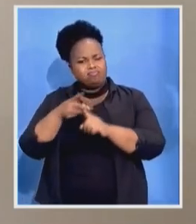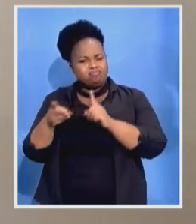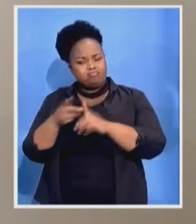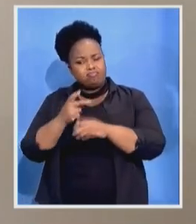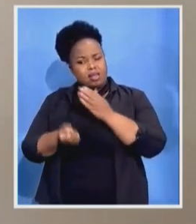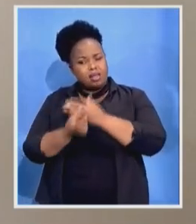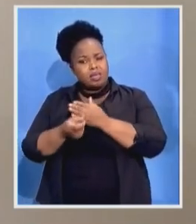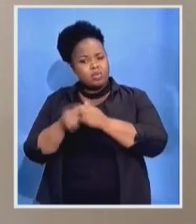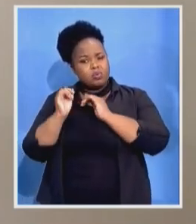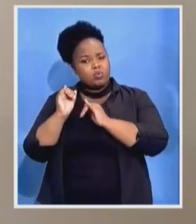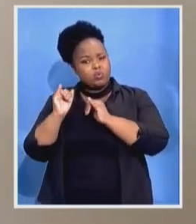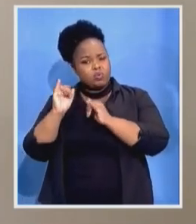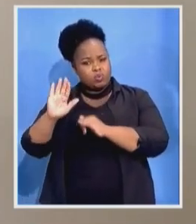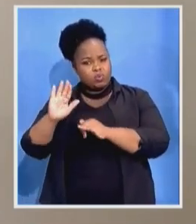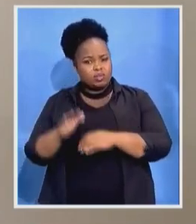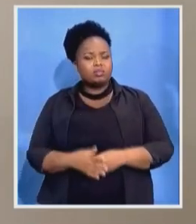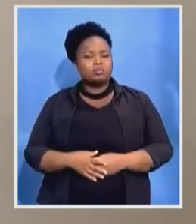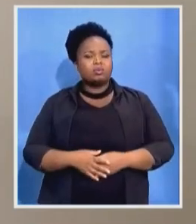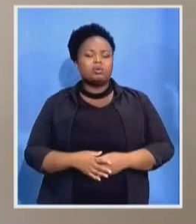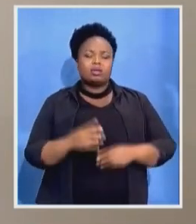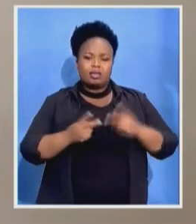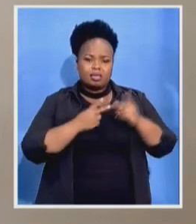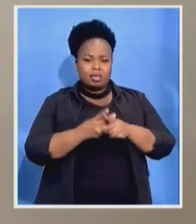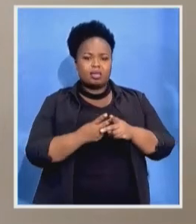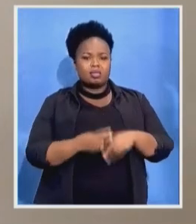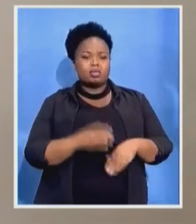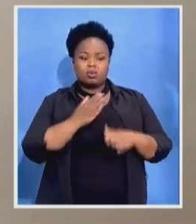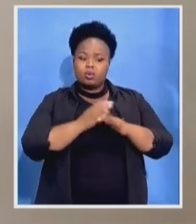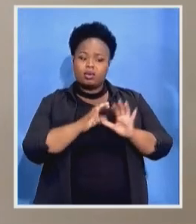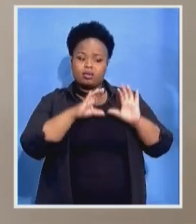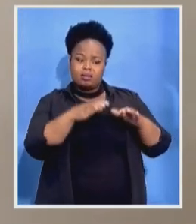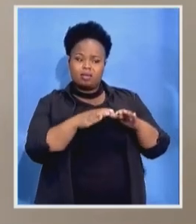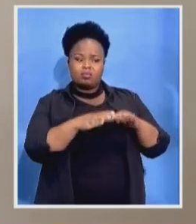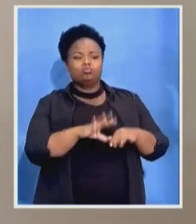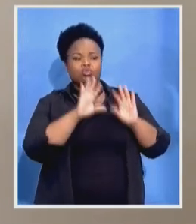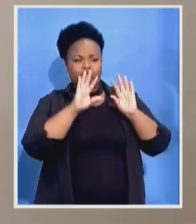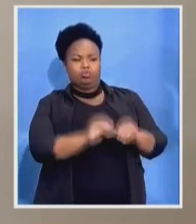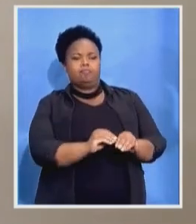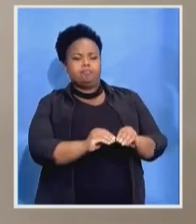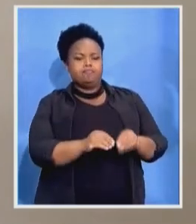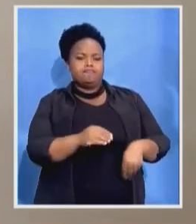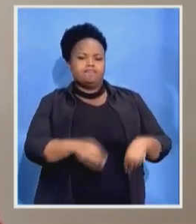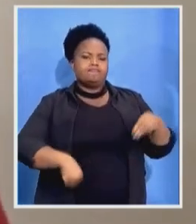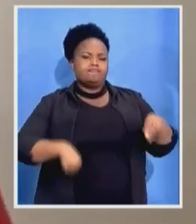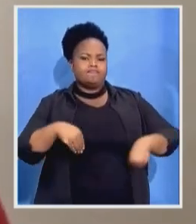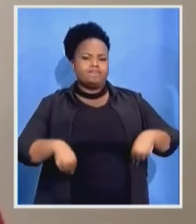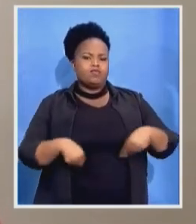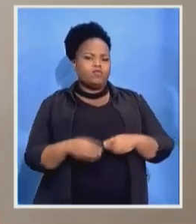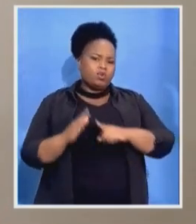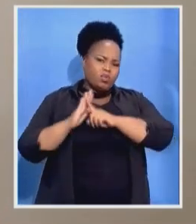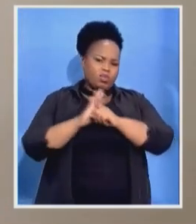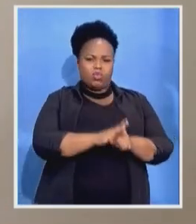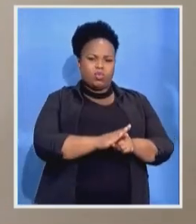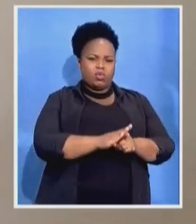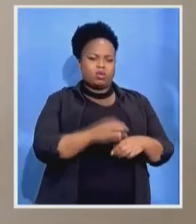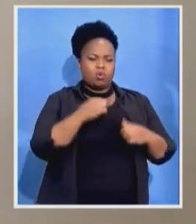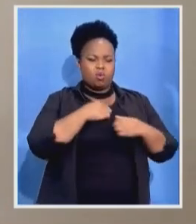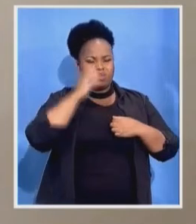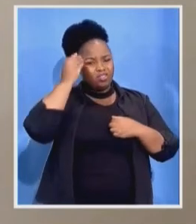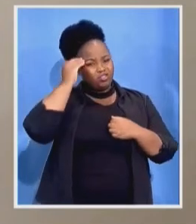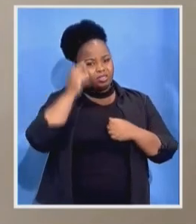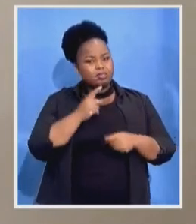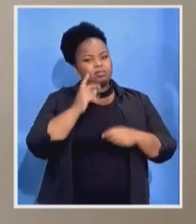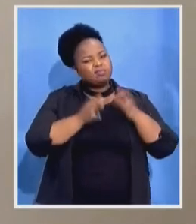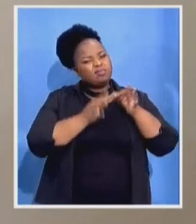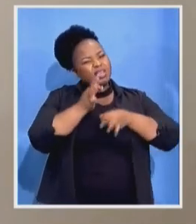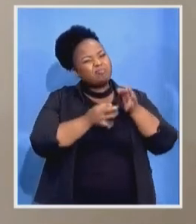corruption and against generally the undermining of its own interests. And we will elaborate shortly on